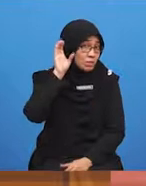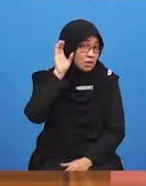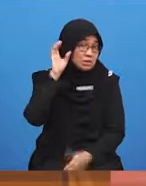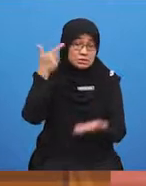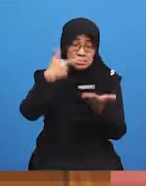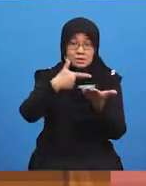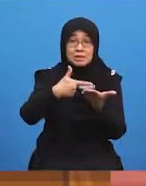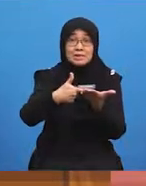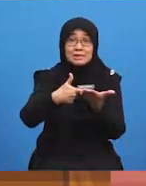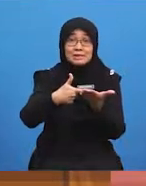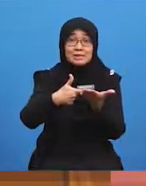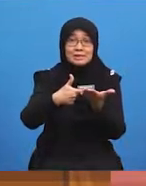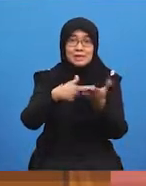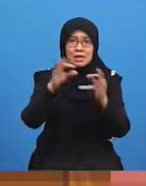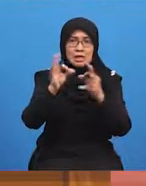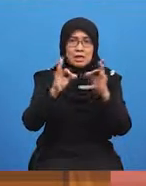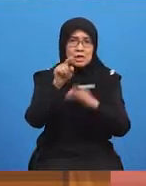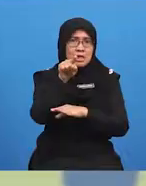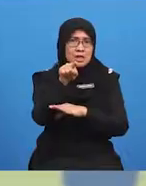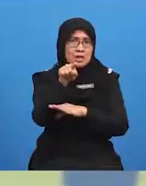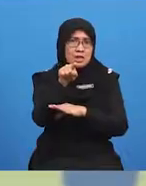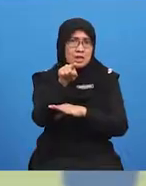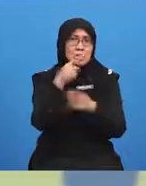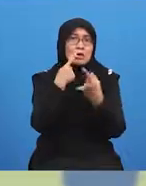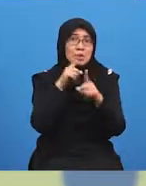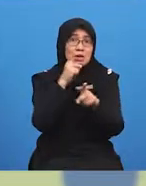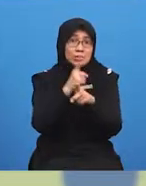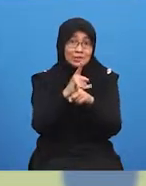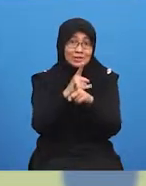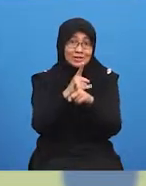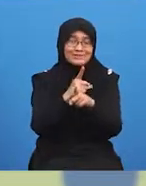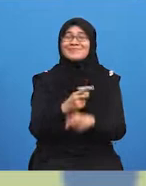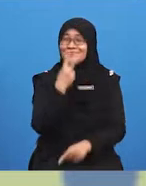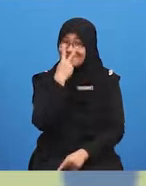you have got all the answers correctly.